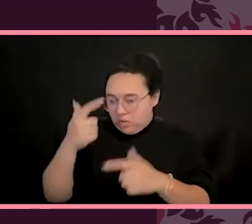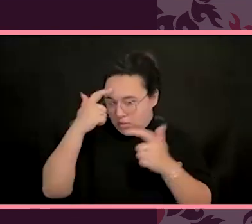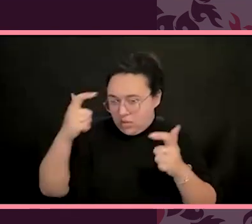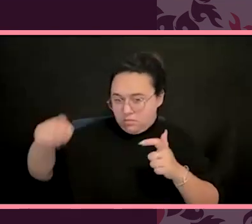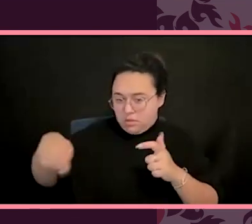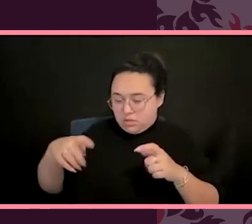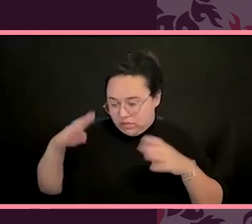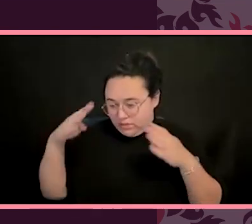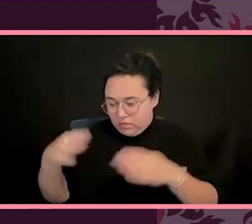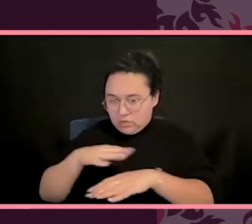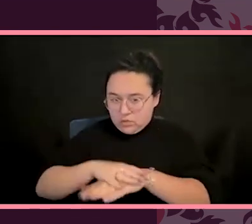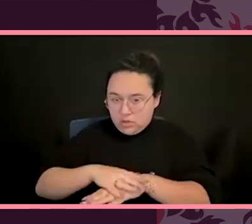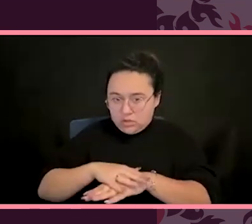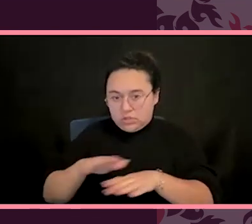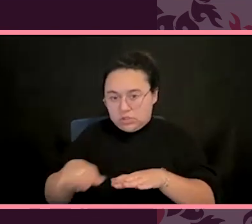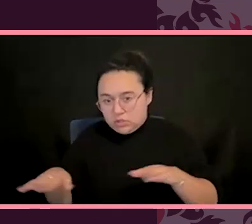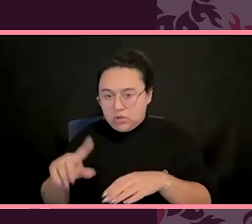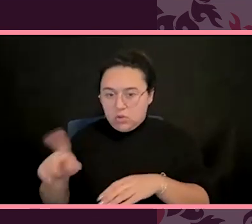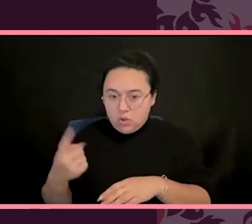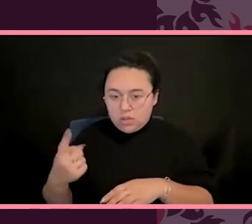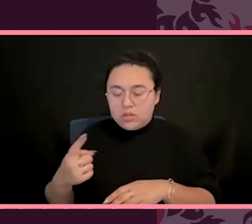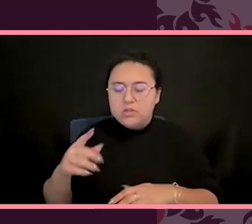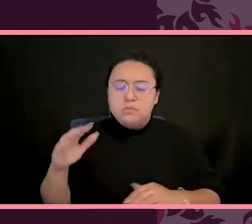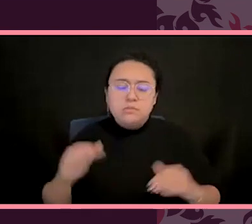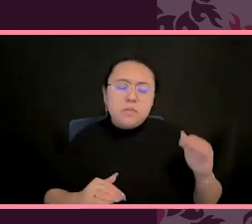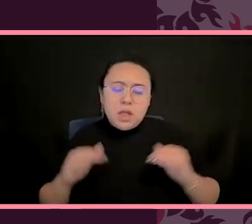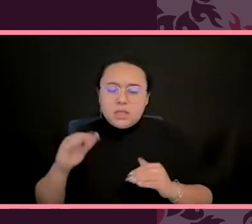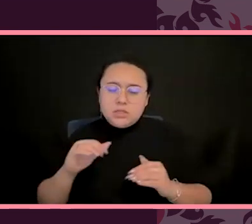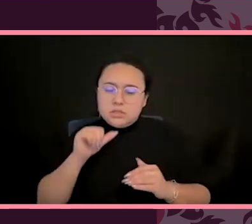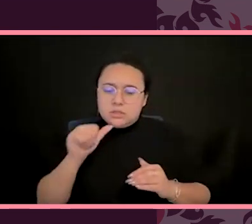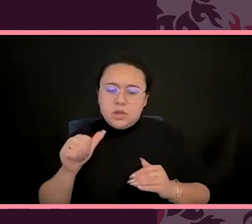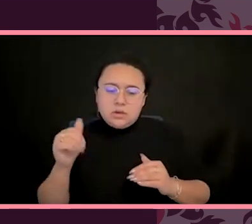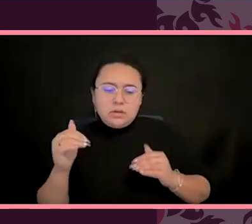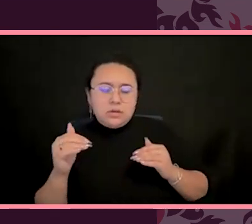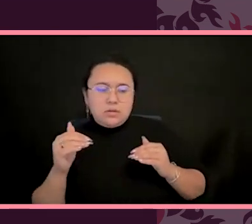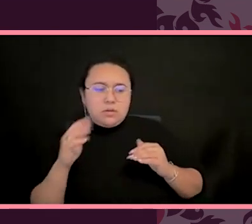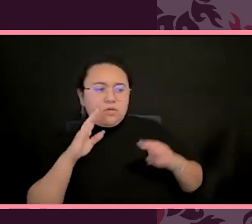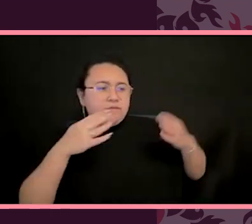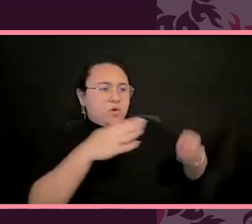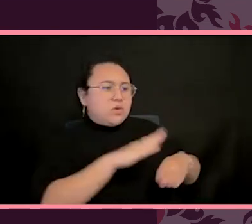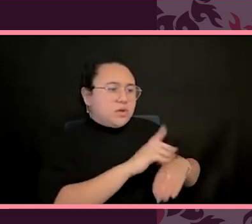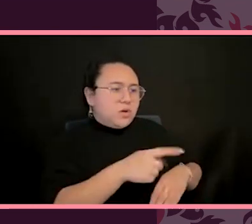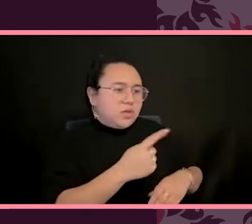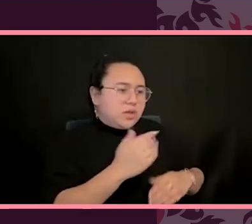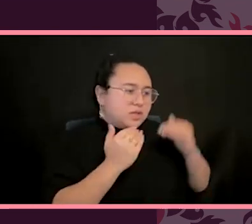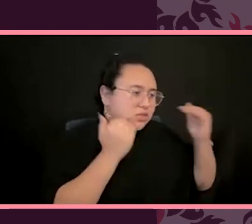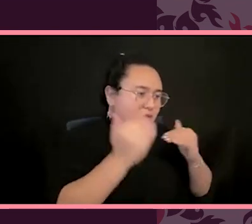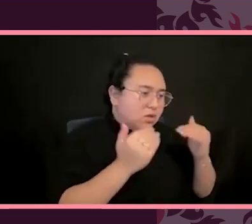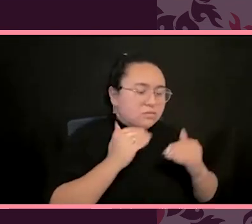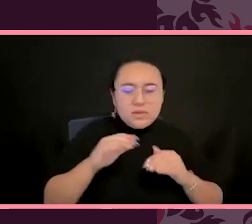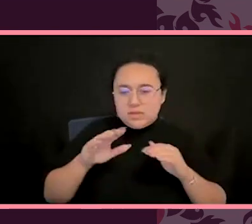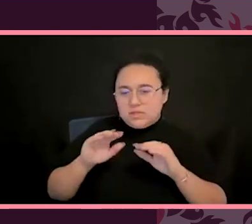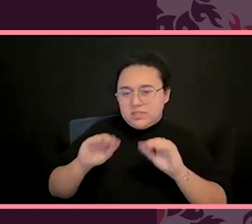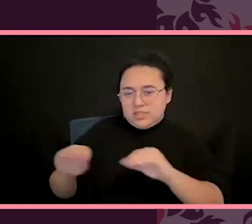everything is about children, you know. So it's this fine balance of like not being adultist, but also like teaching our kids that they're just part of a